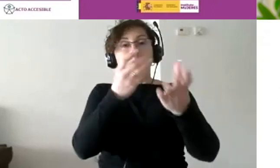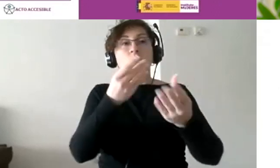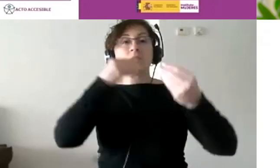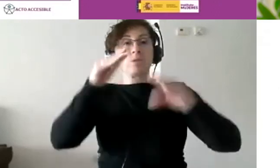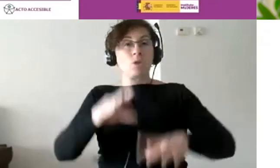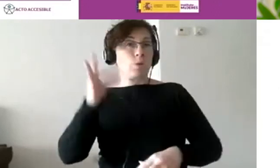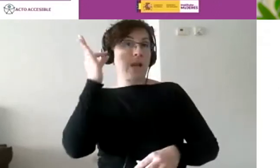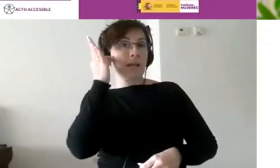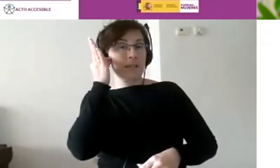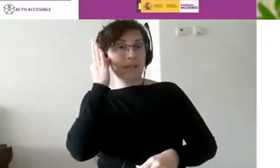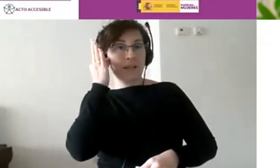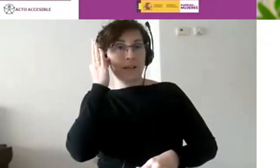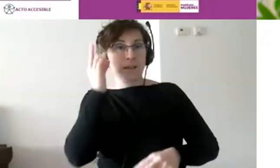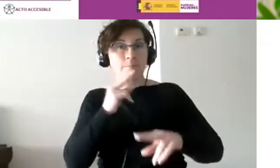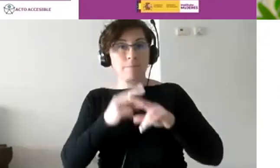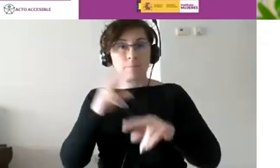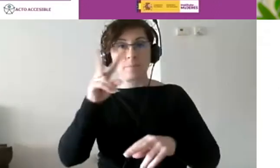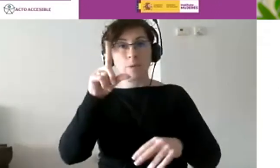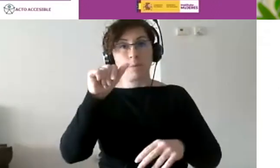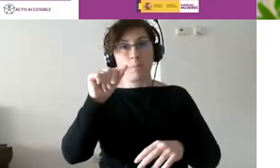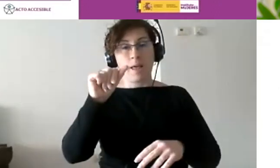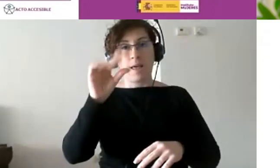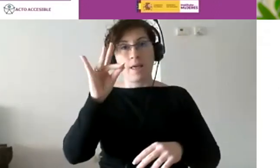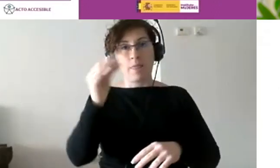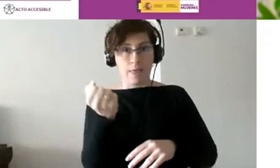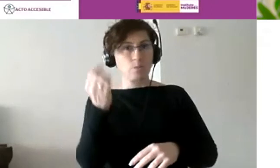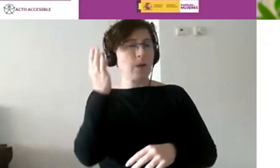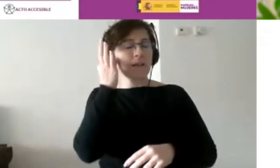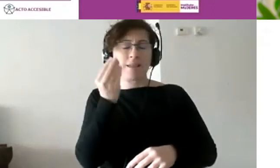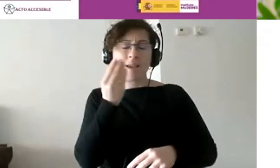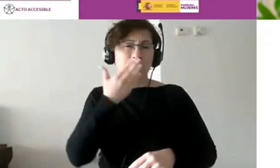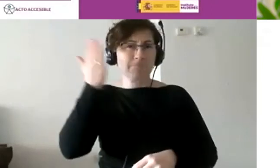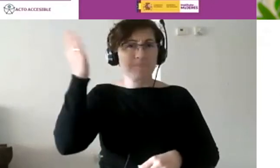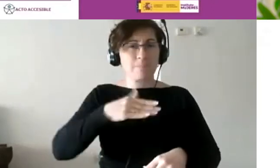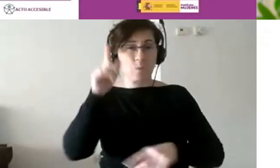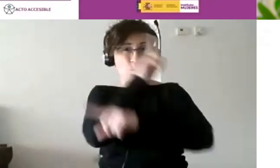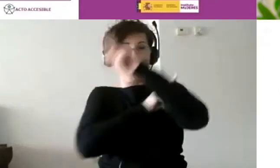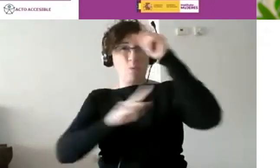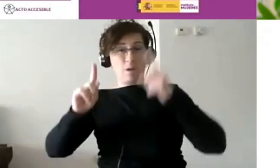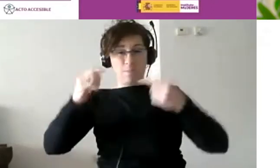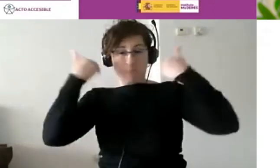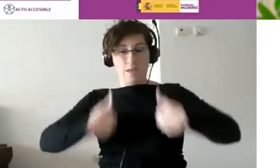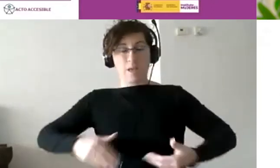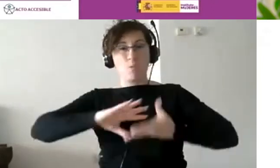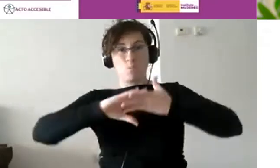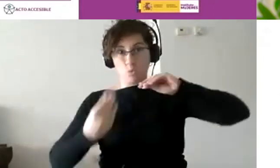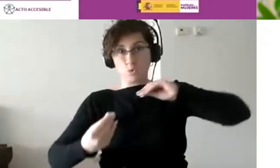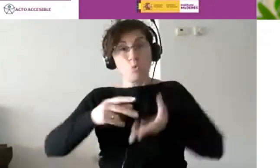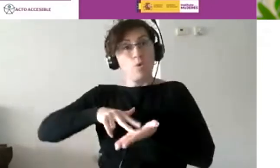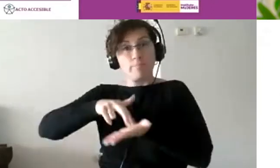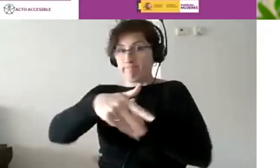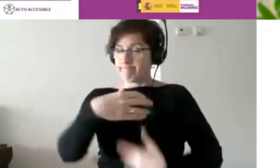a muscular dystrophy. She can't walk. She has a very weak hand. She can't